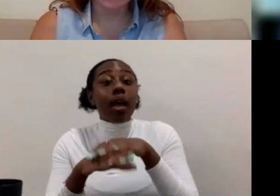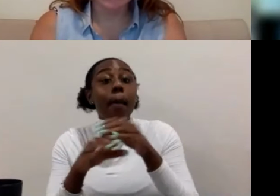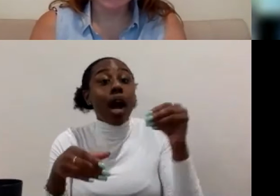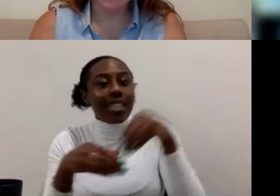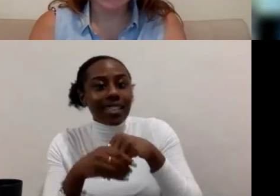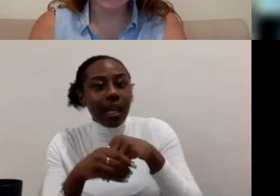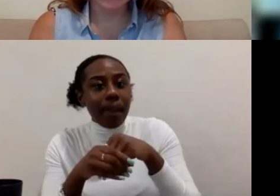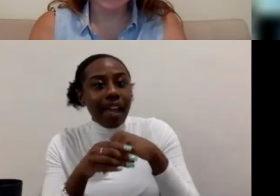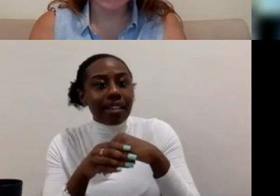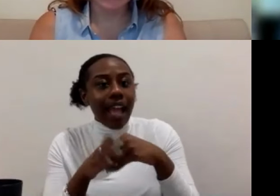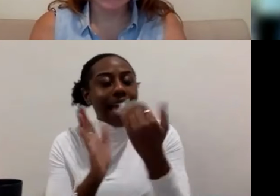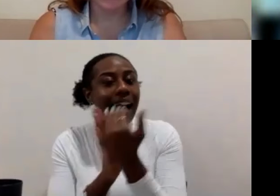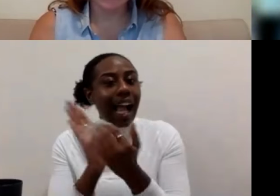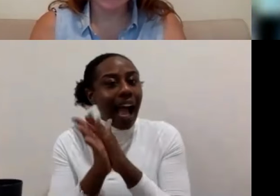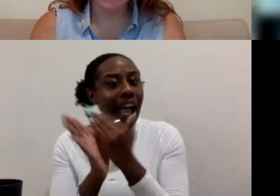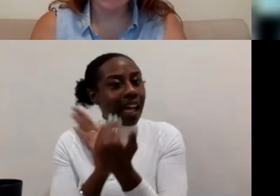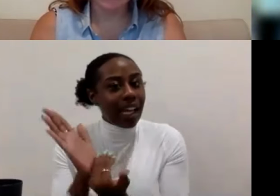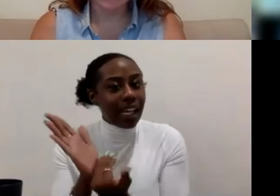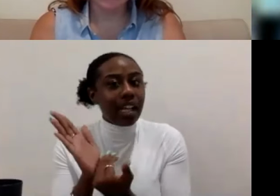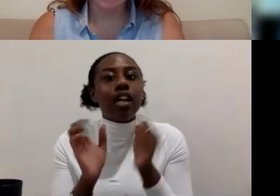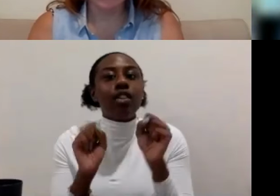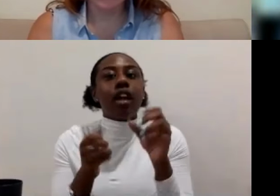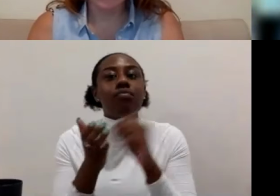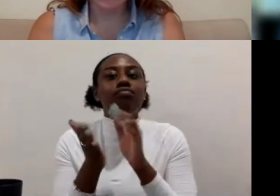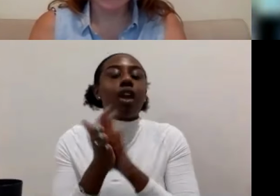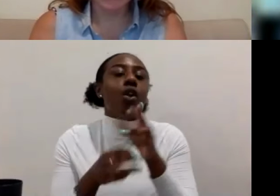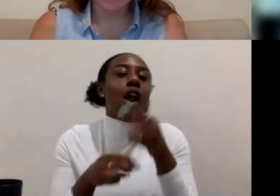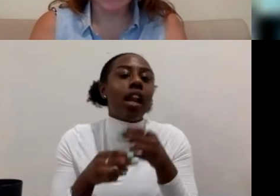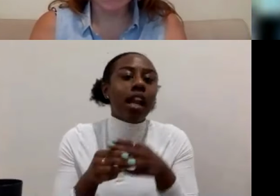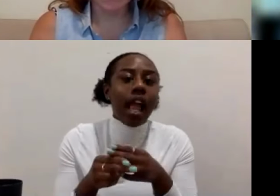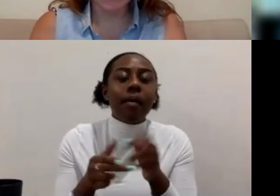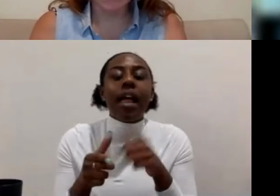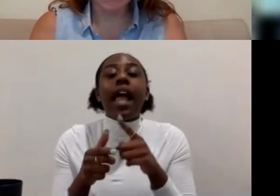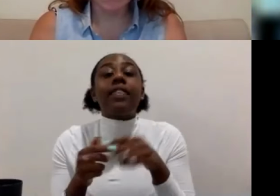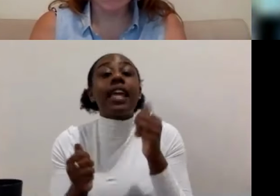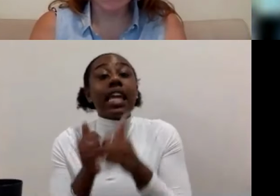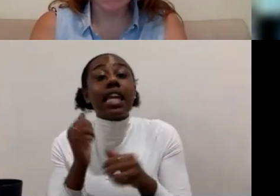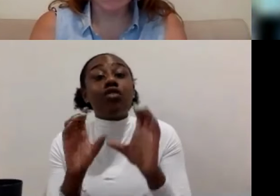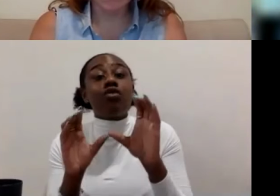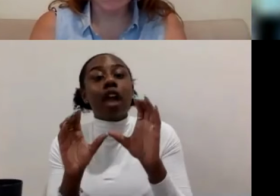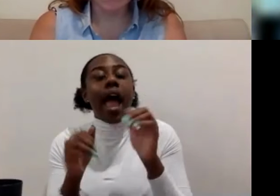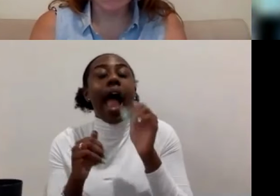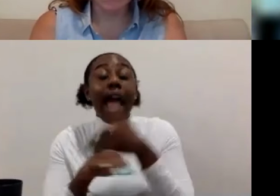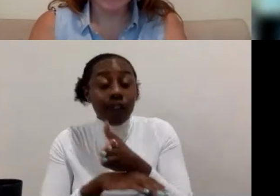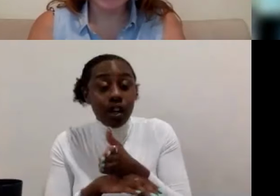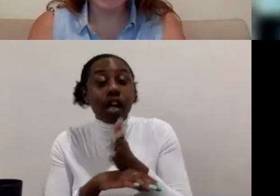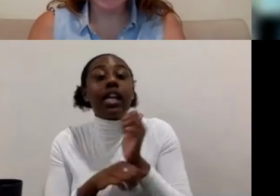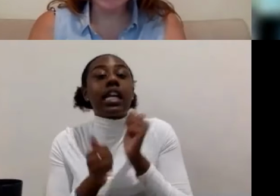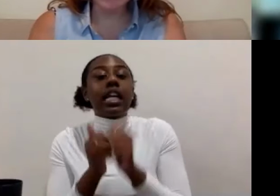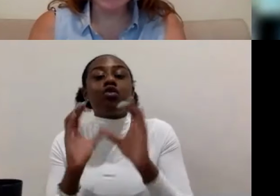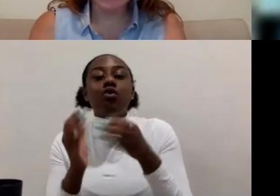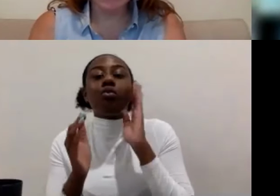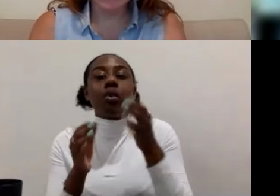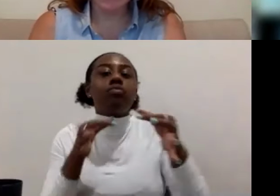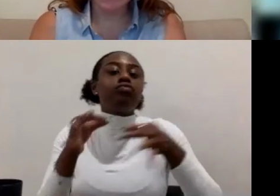their discussion. And then we'll hear back from each group, a 1 minute report back on the history you were discussing and